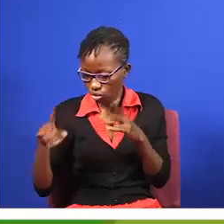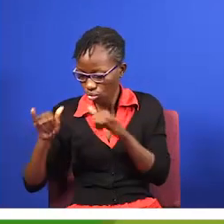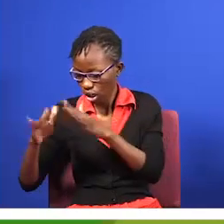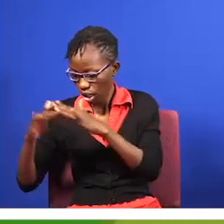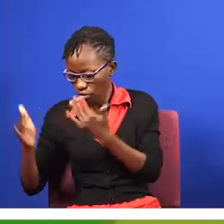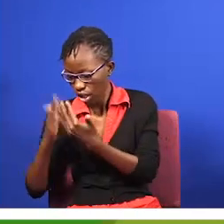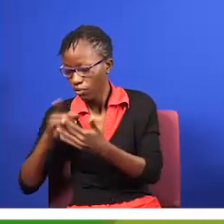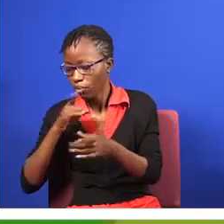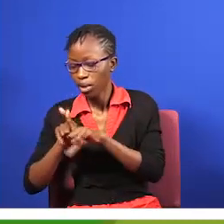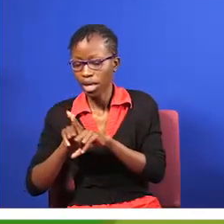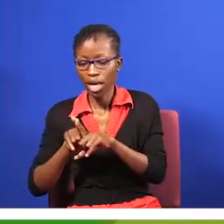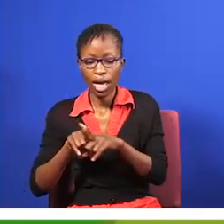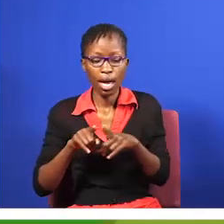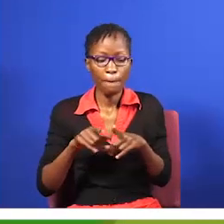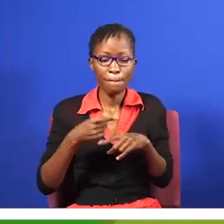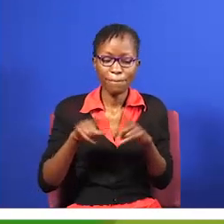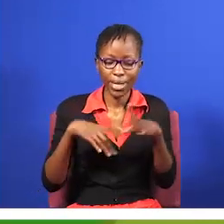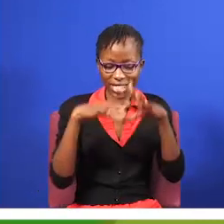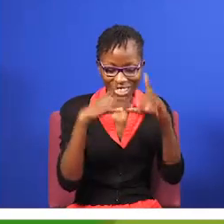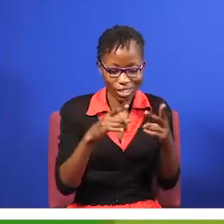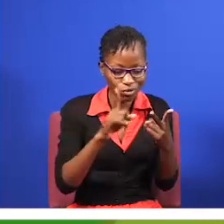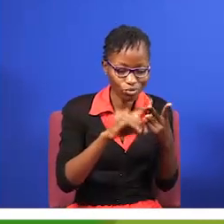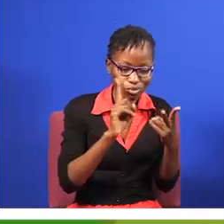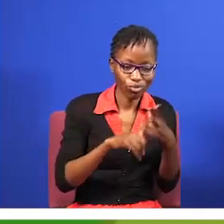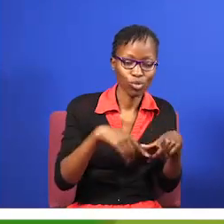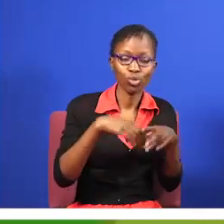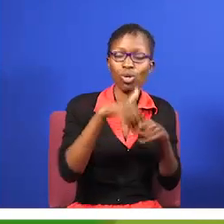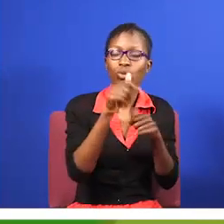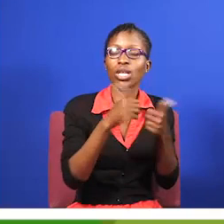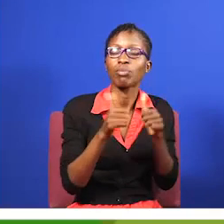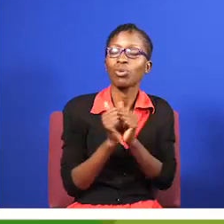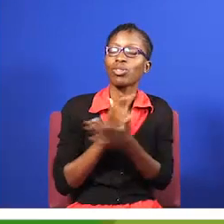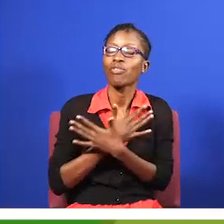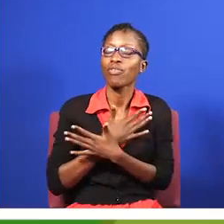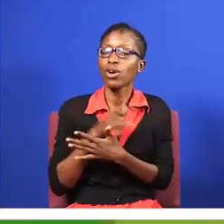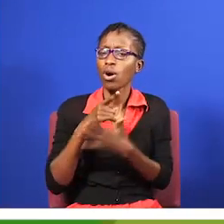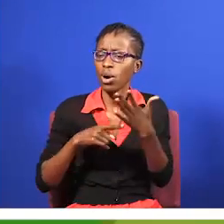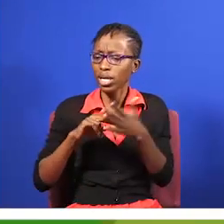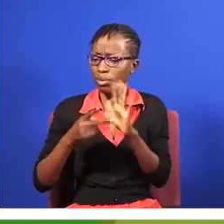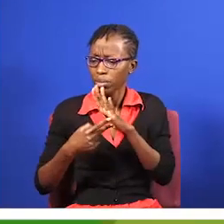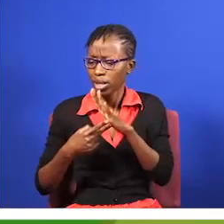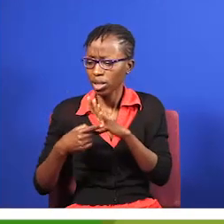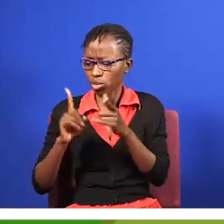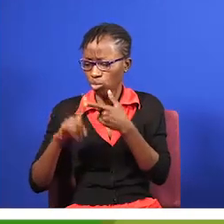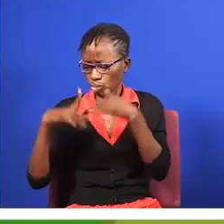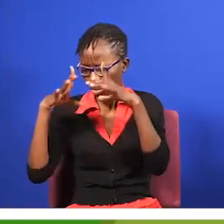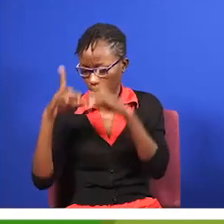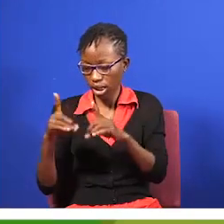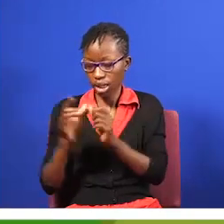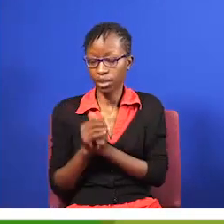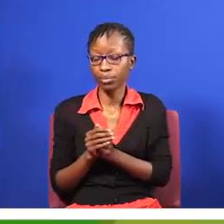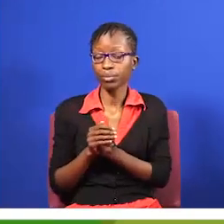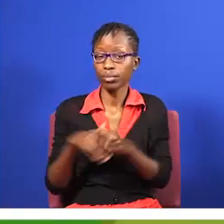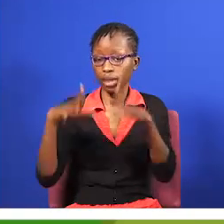child, but she chose to go out to play with her friends. What is it to make a choice? What does it mean?